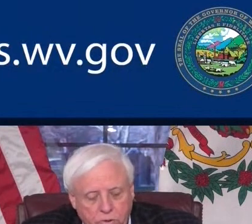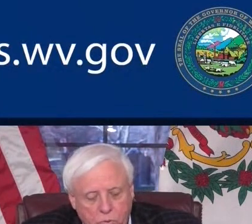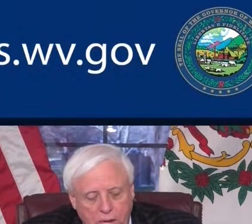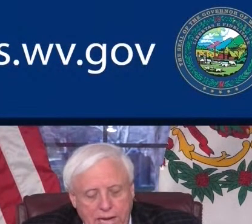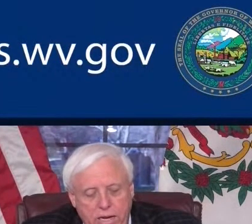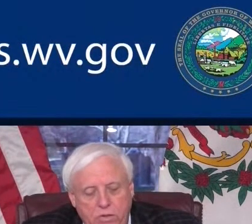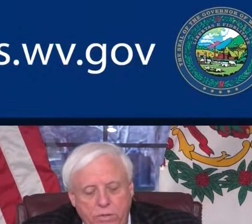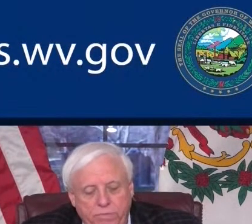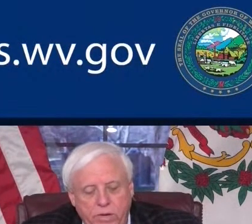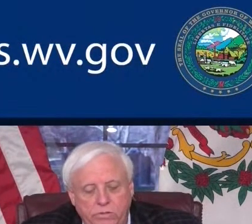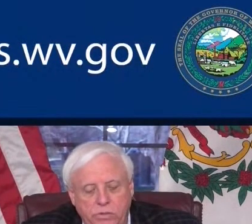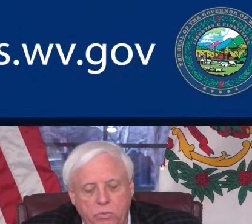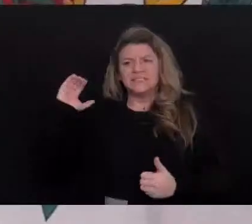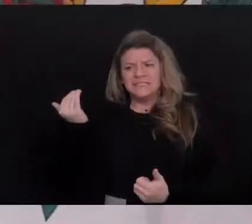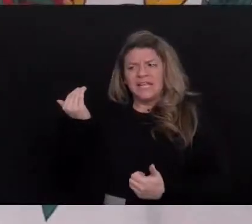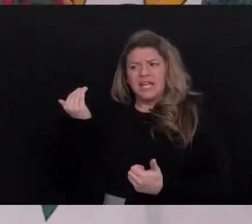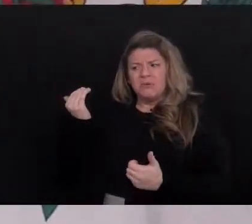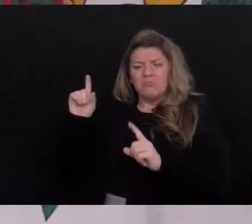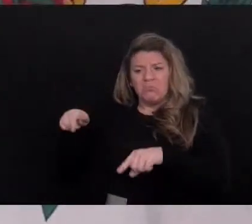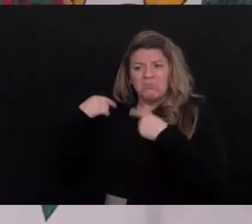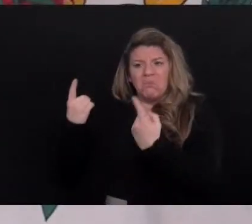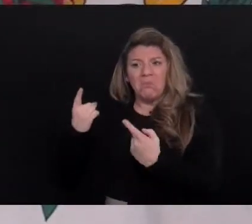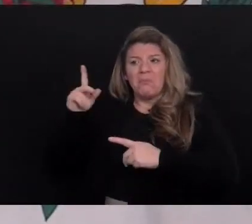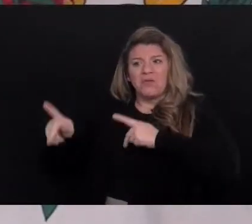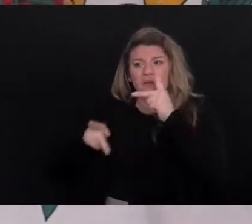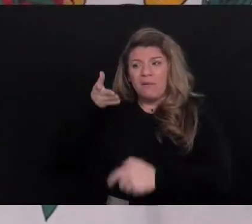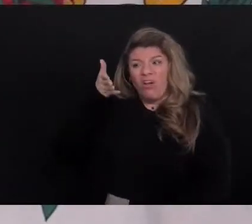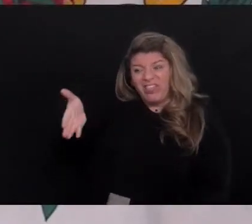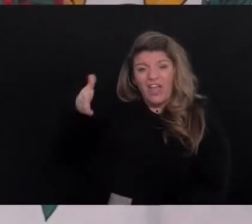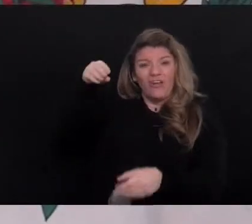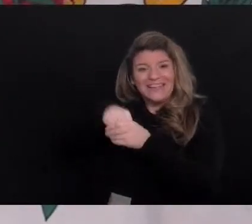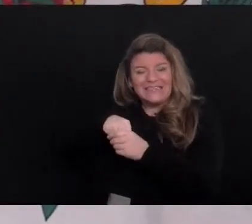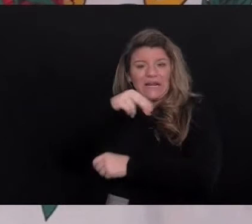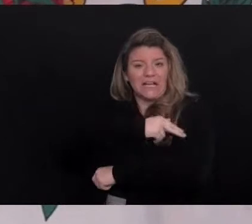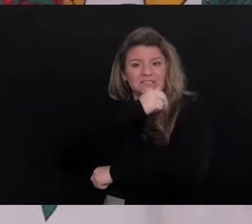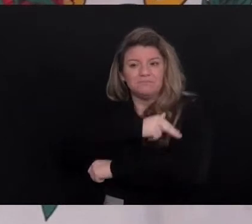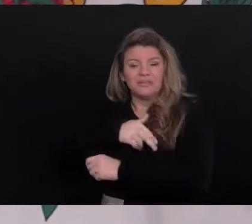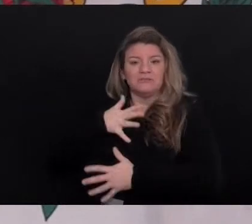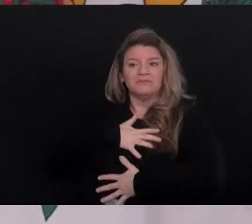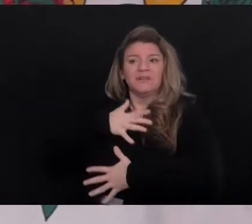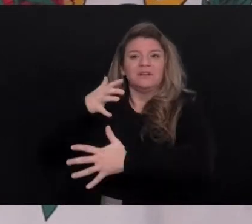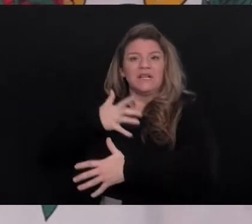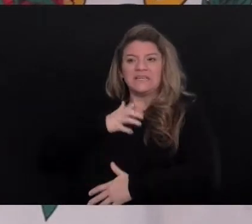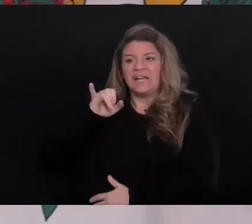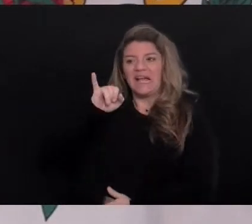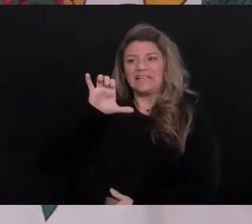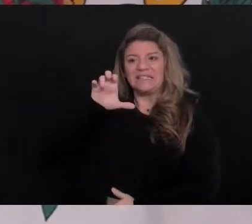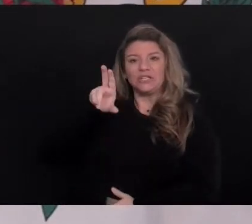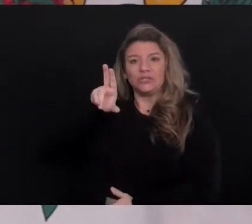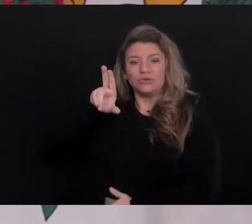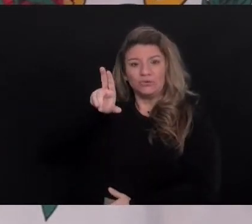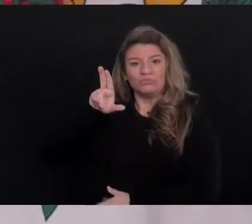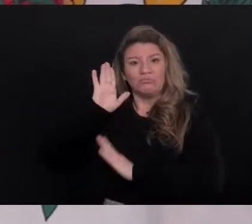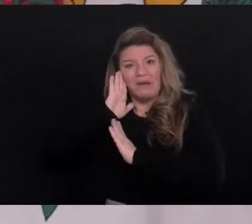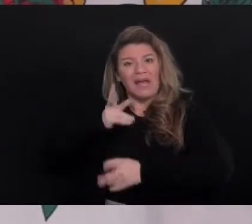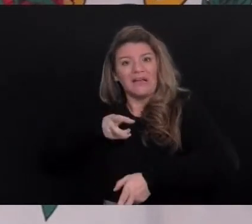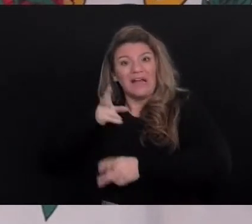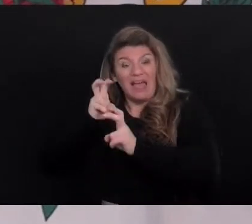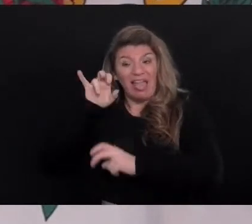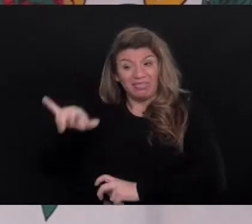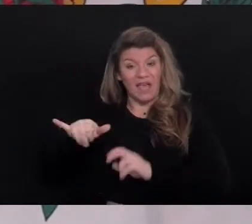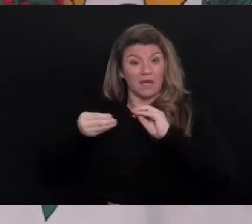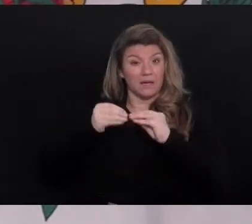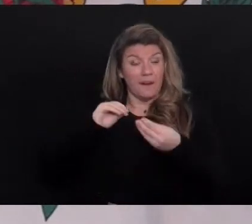For a while, the folks that were in our hospitals or on ventilators or in the ICU units, the number